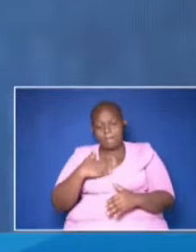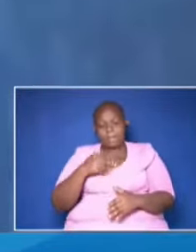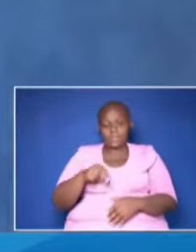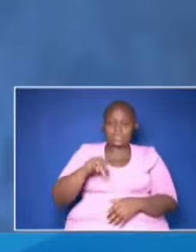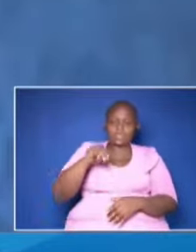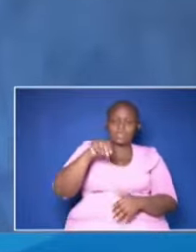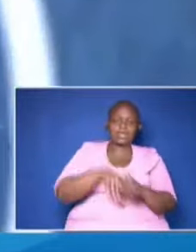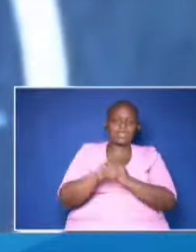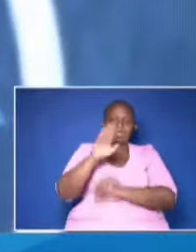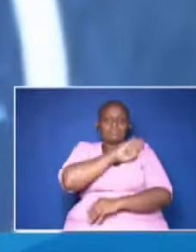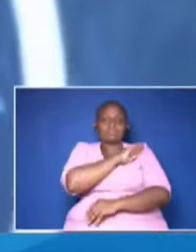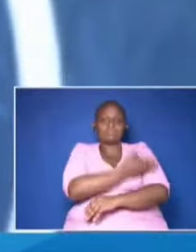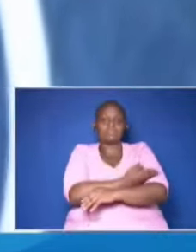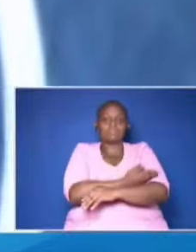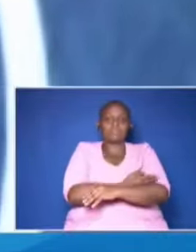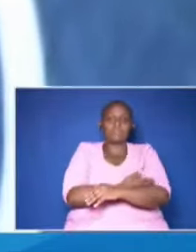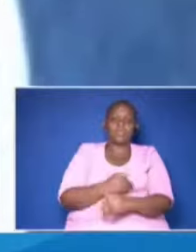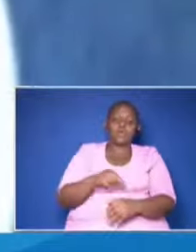am